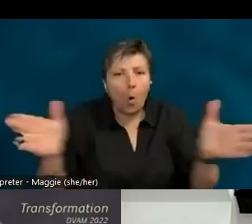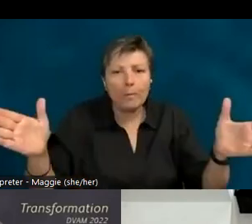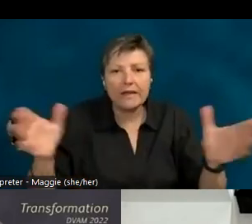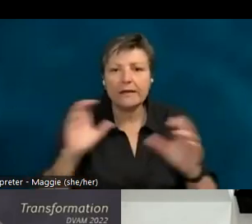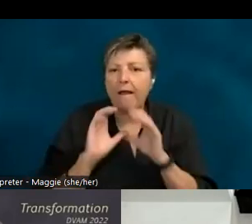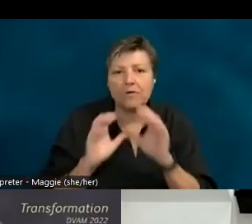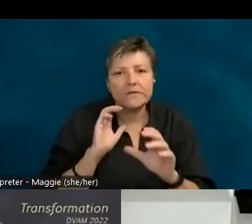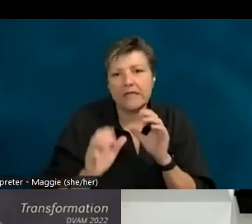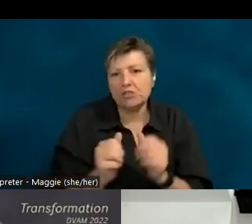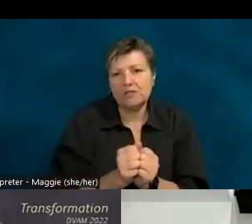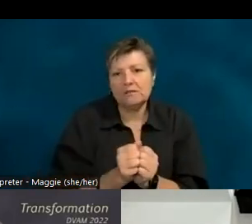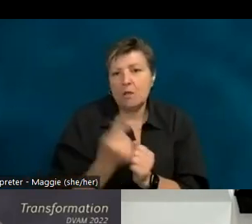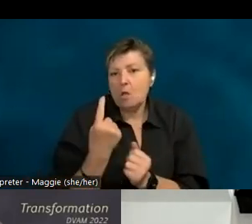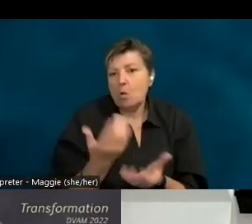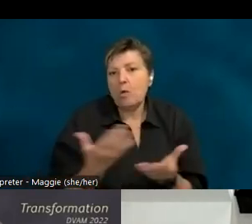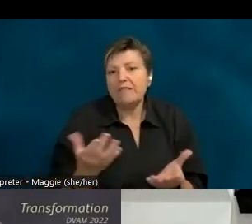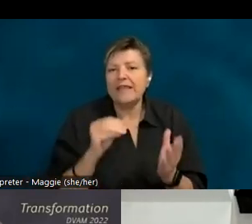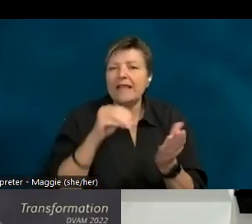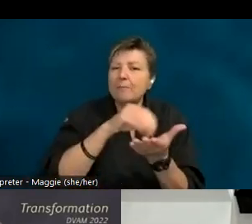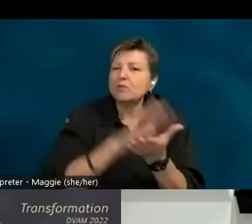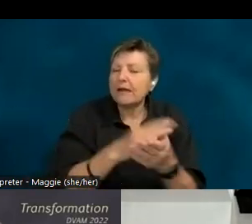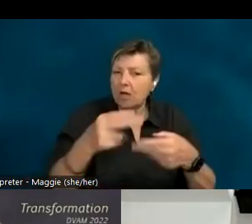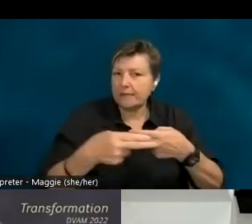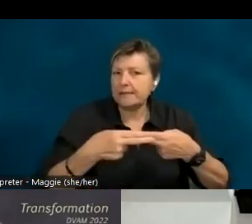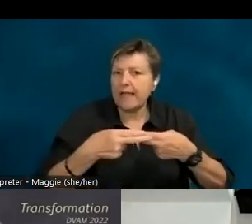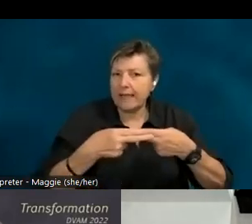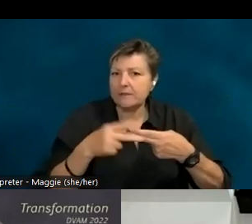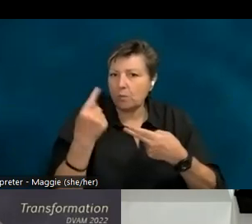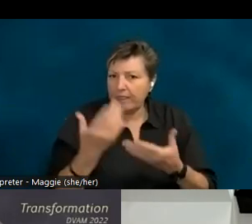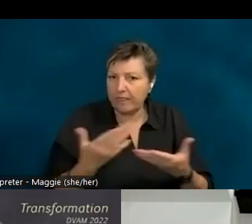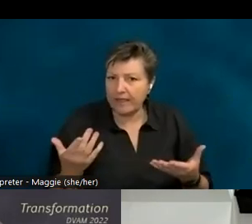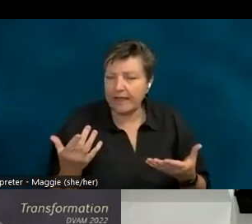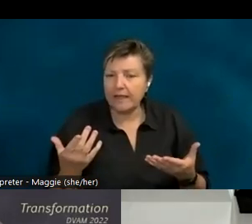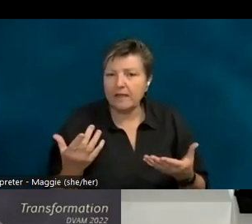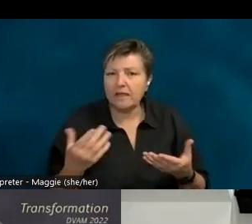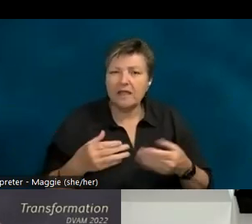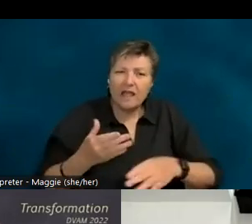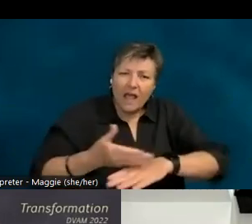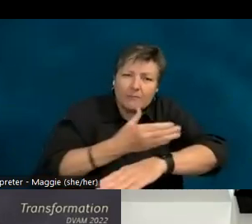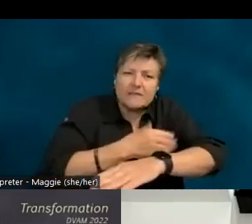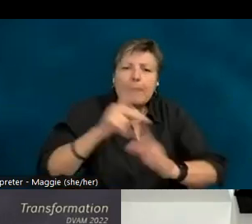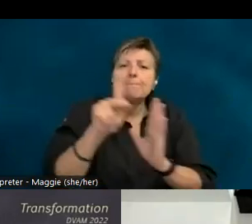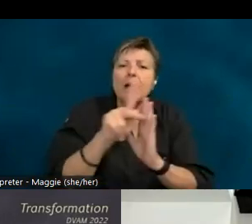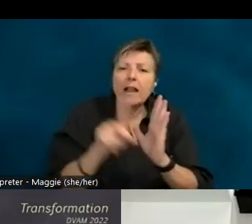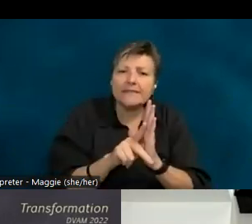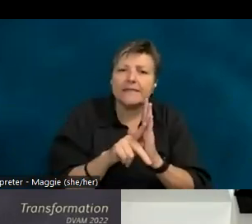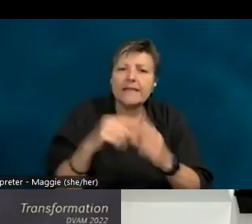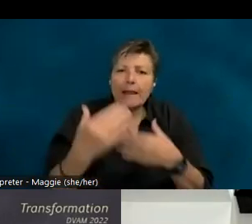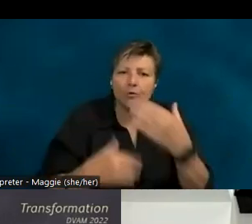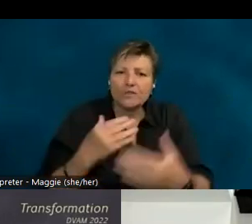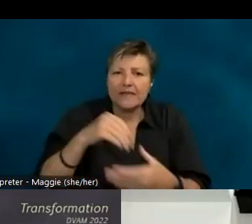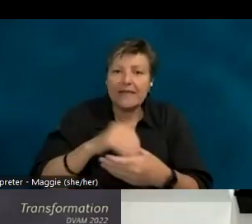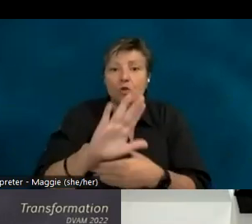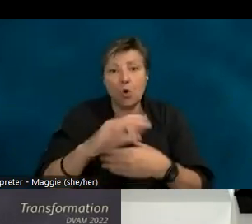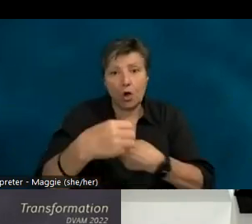things I know I included on the slides there was, to update policies and procedures in your own offices,